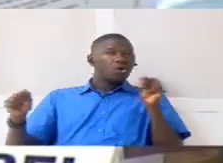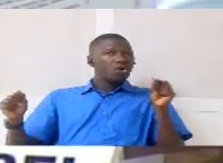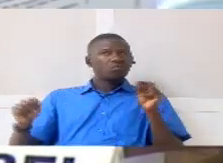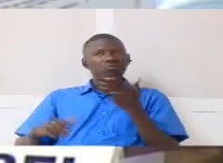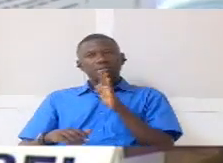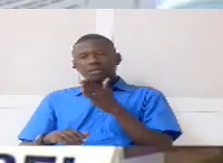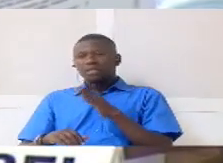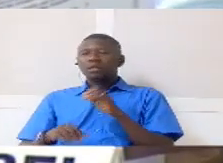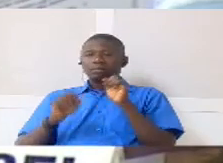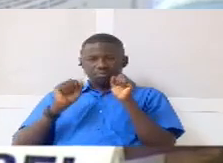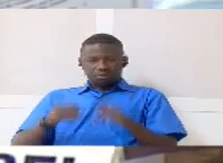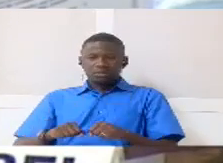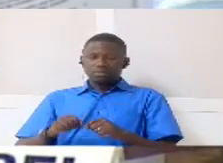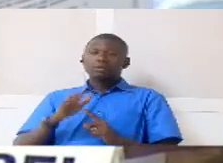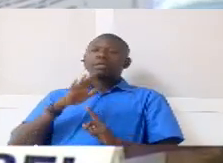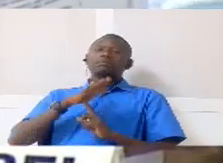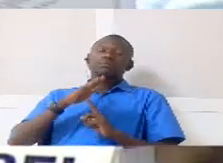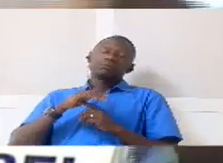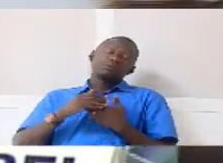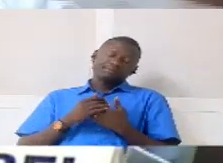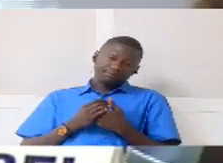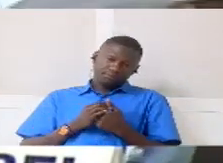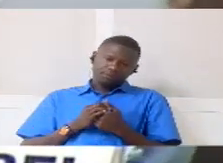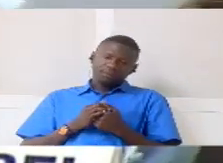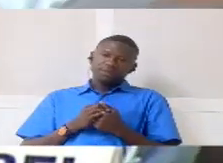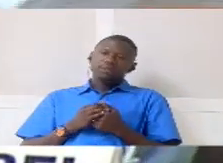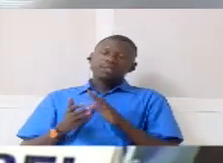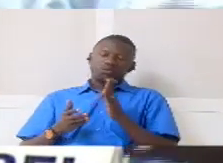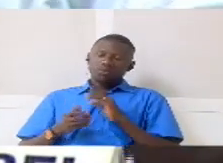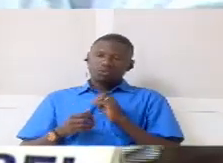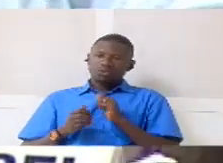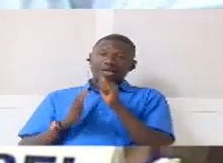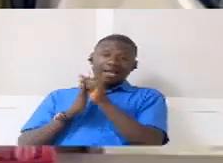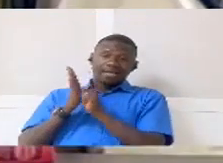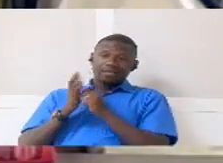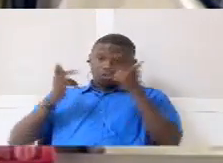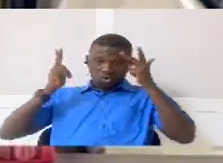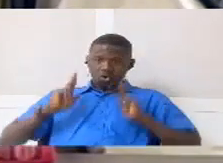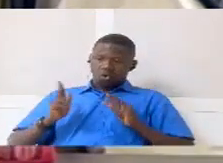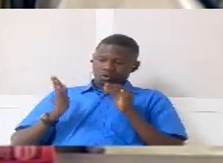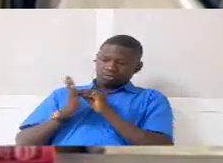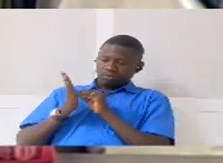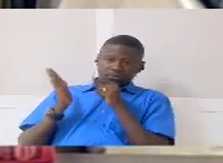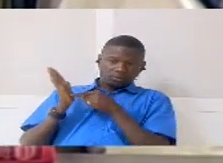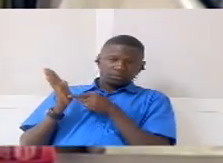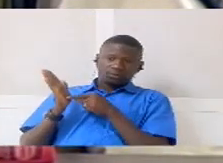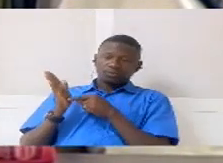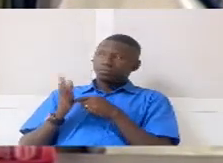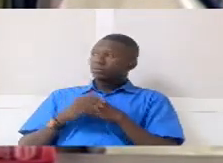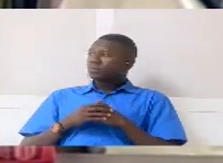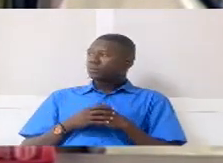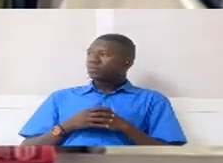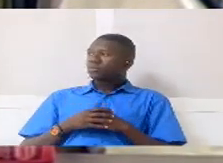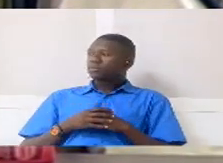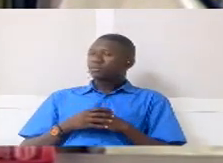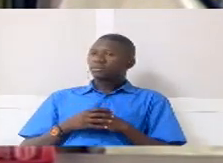may reasonably be necessary. That is what your act says. Counsel, just to interrupt